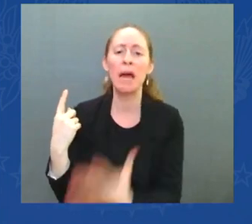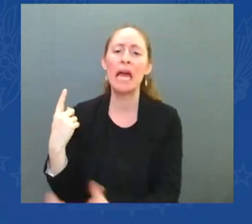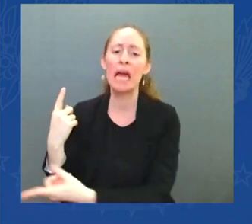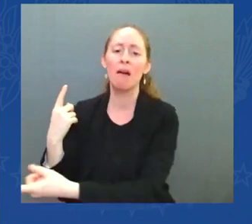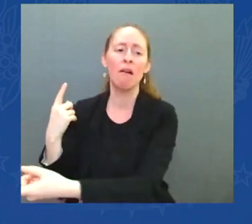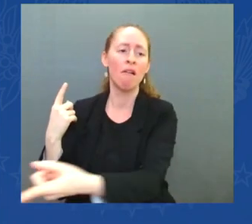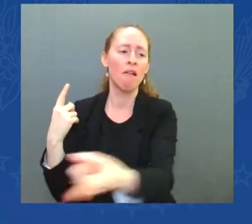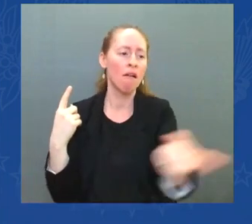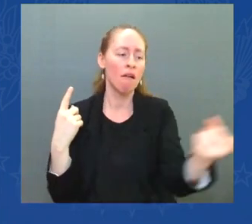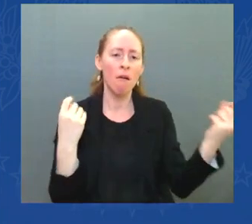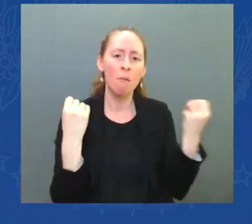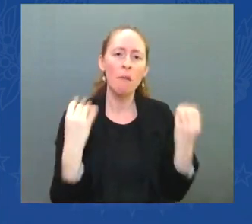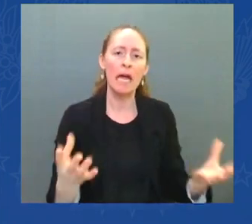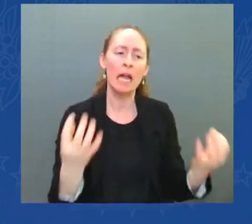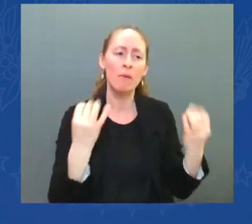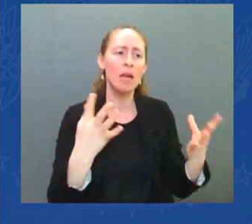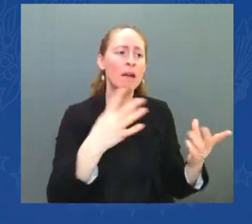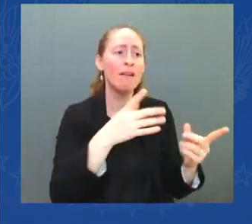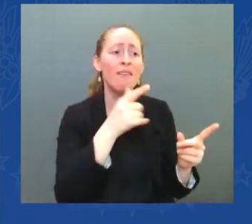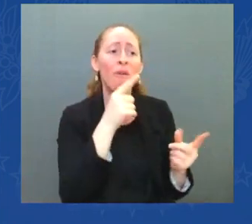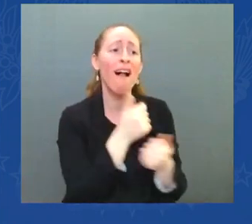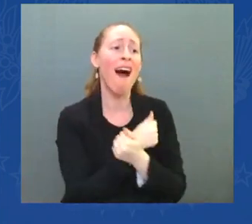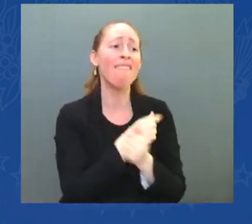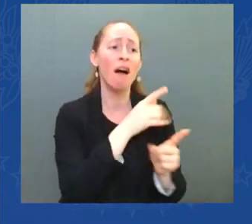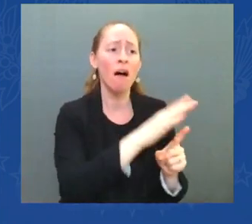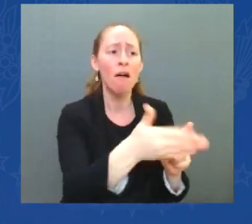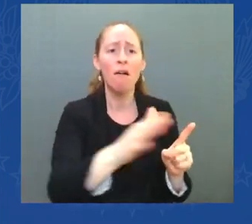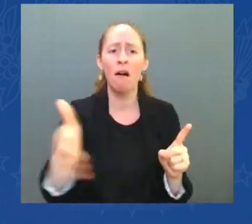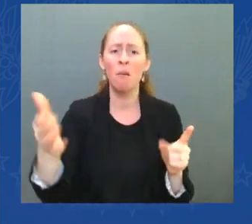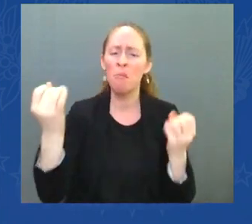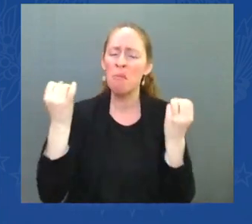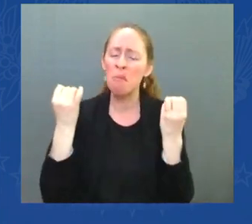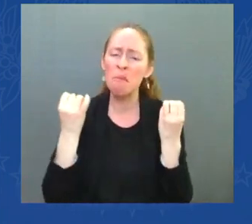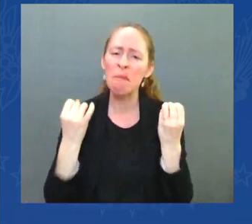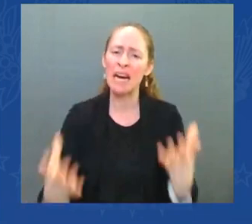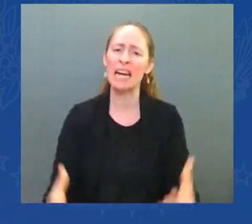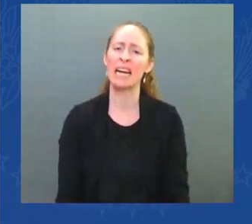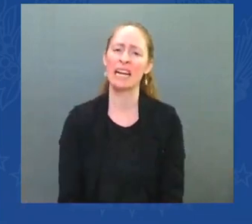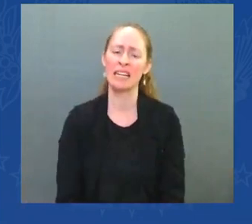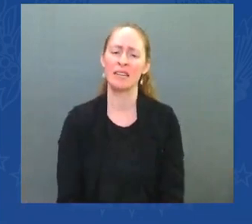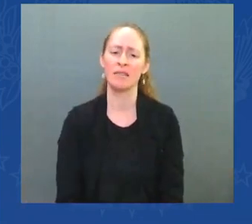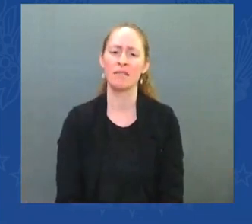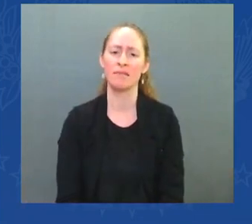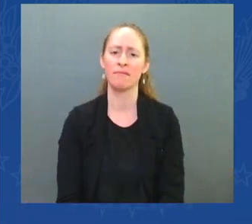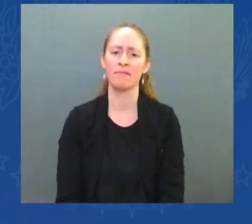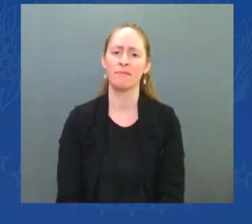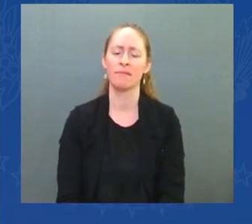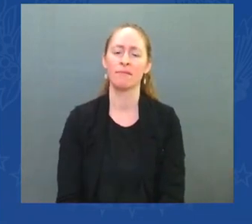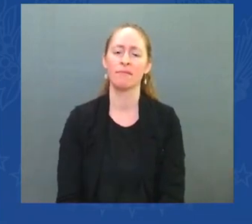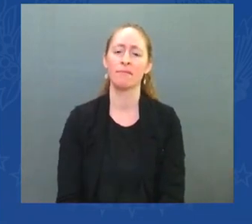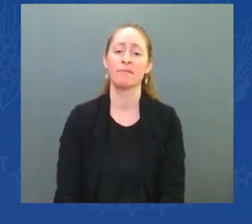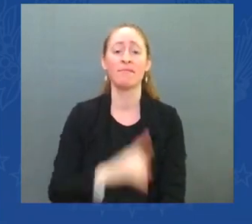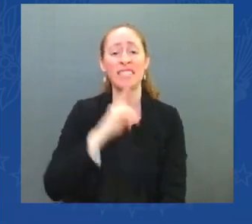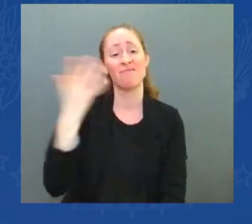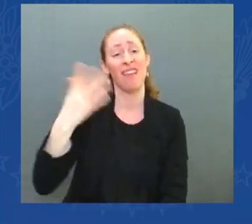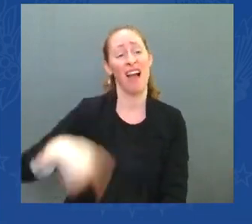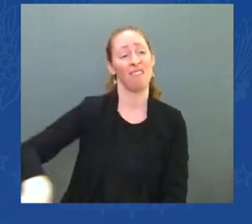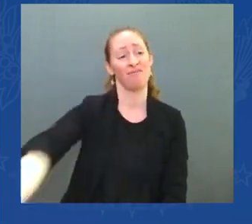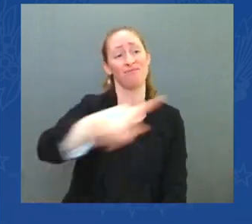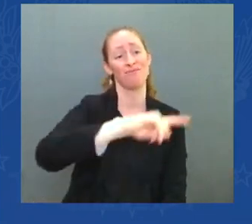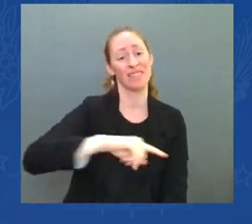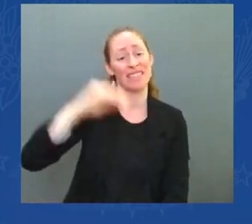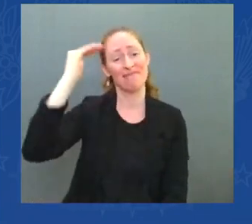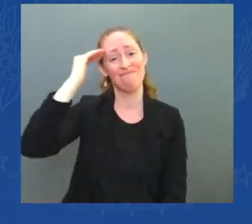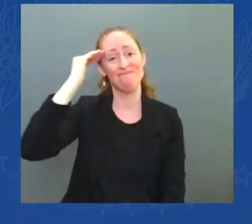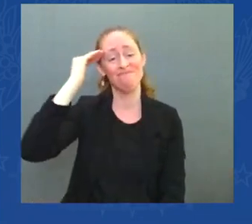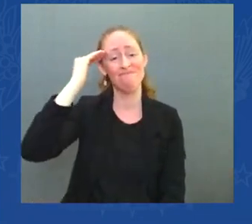no matter what the occasion, how celebratory or not it is, when you have to repeat it, you relive